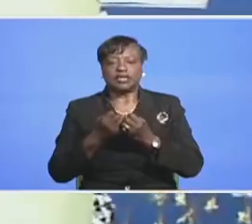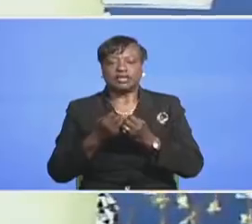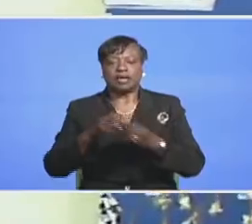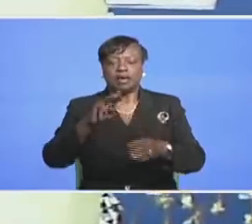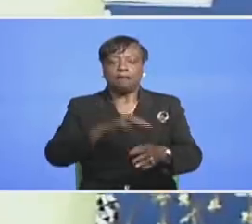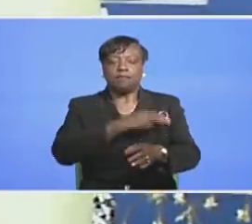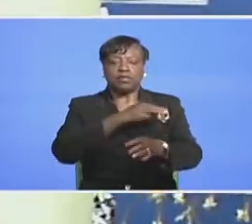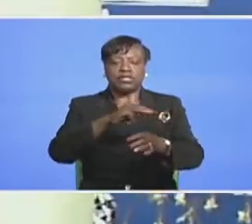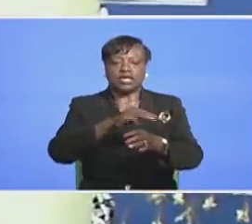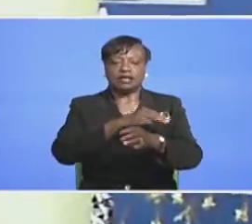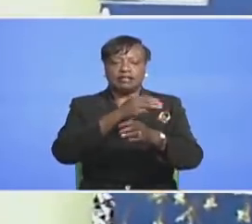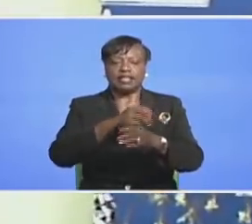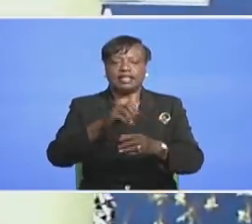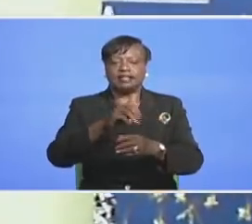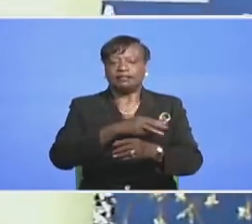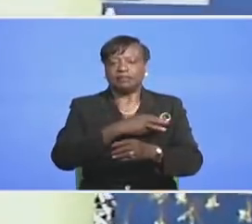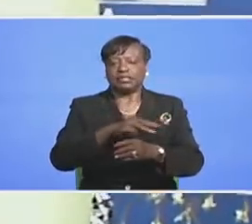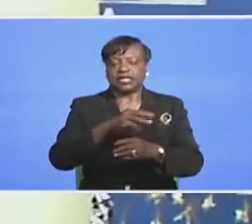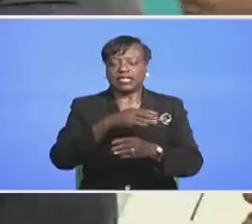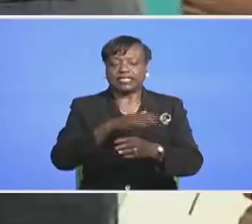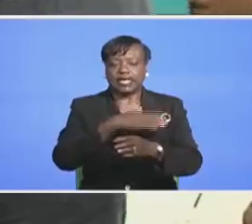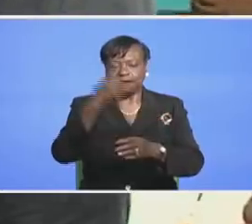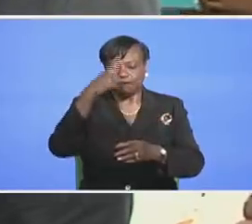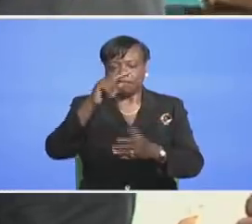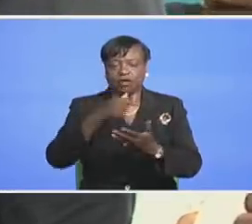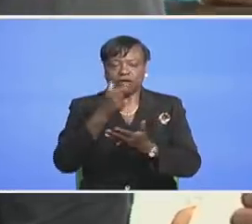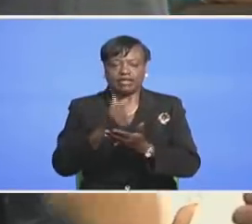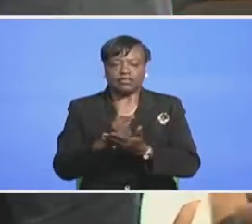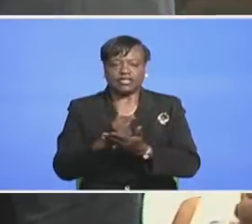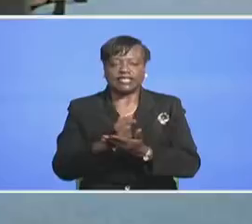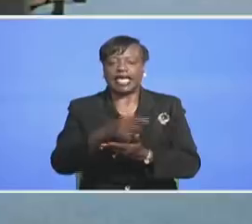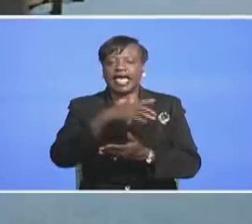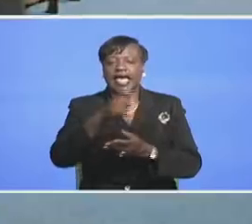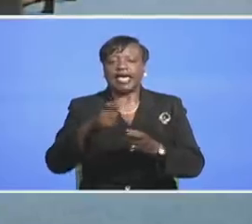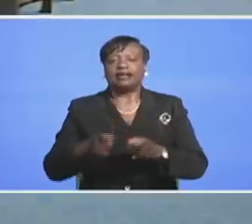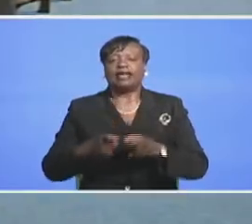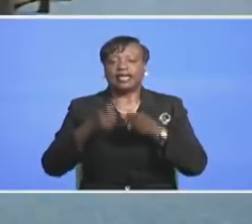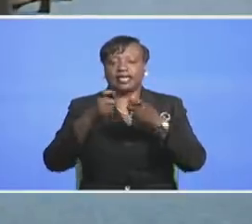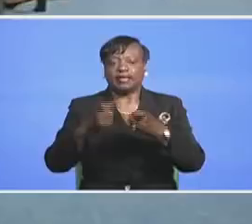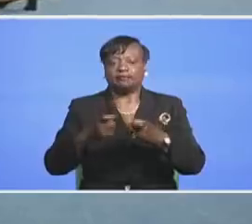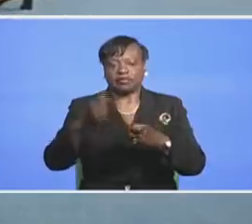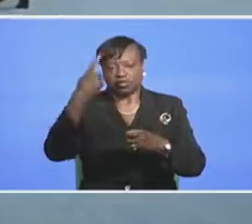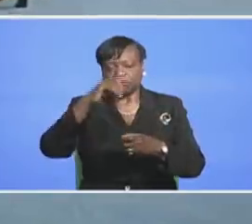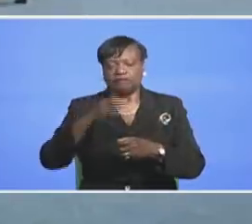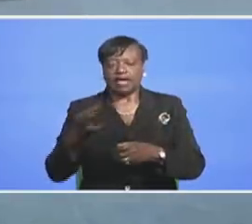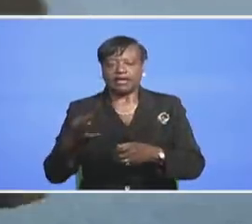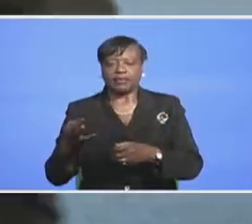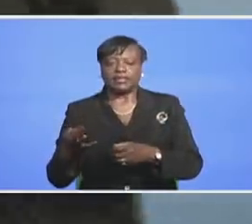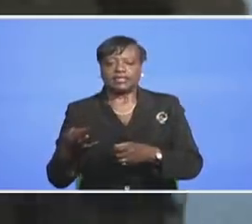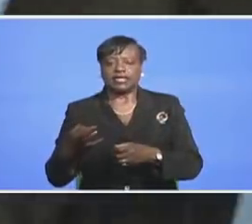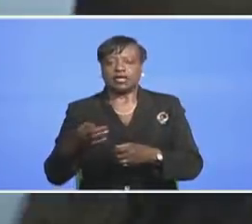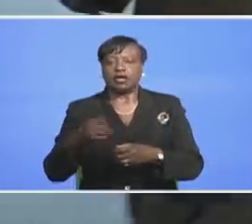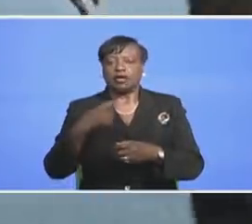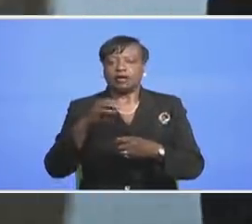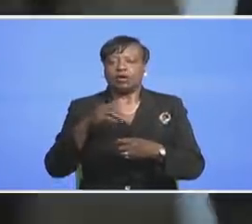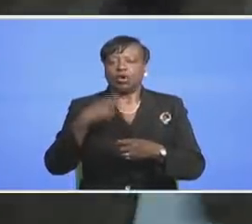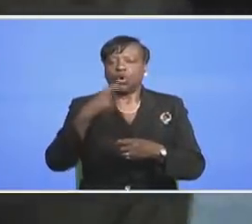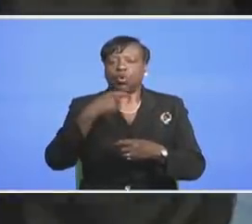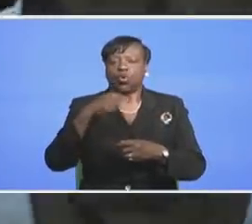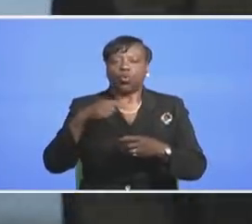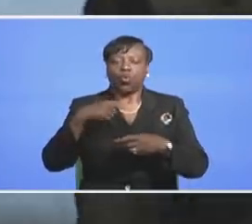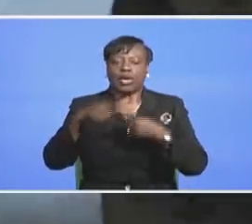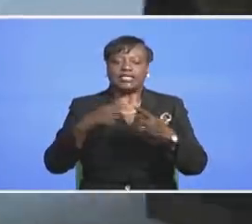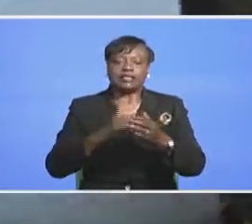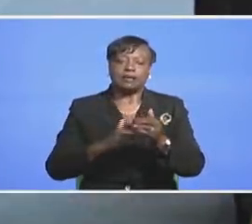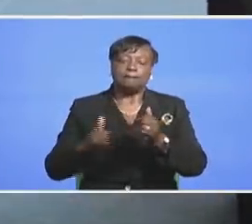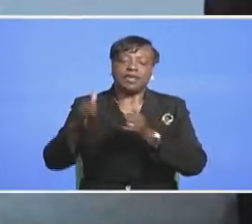from the graduates and gift presentations to faculty who went above and beyond the call of duty. It was then time for the